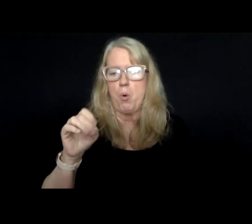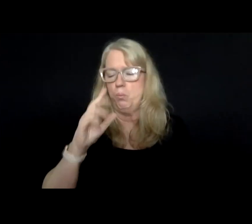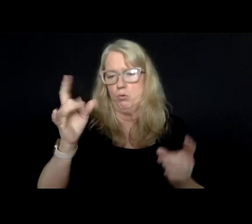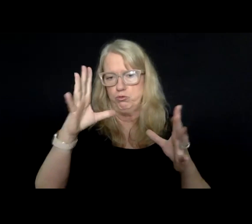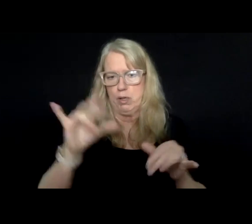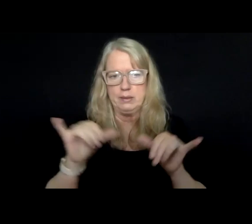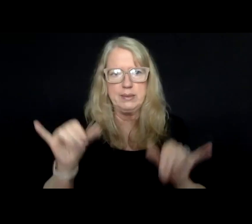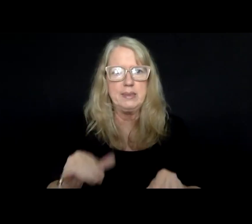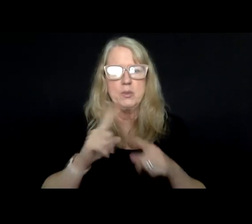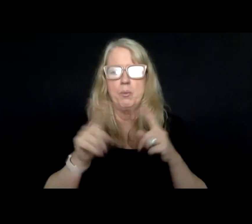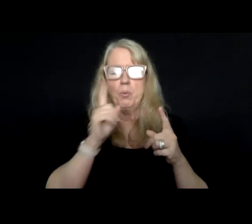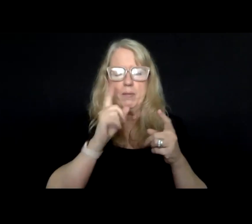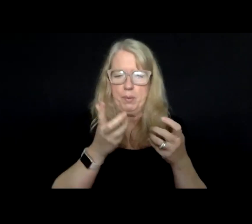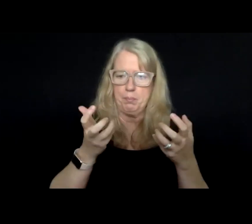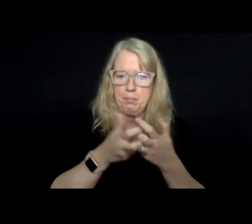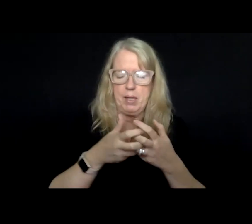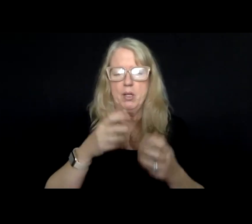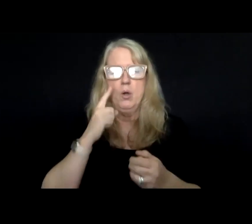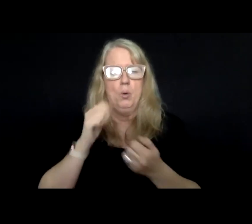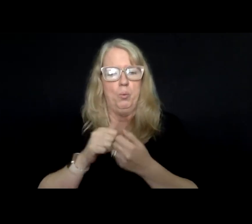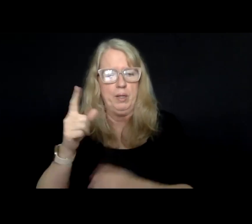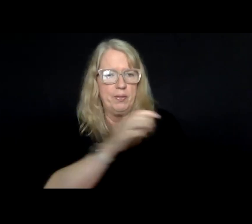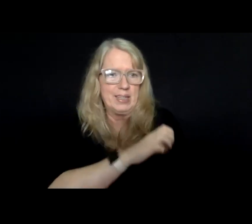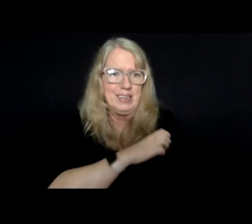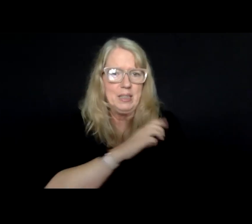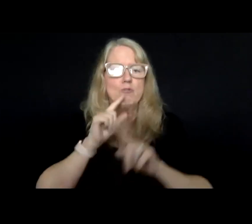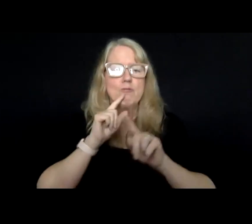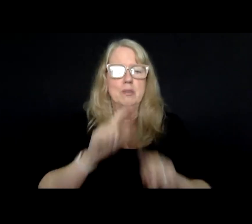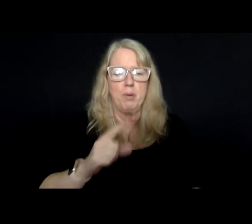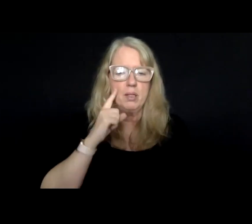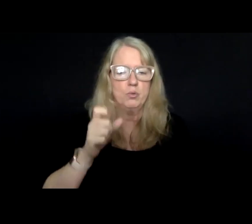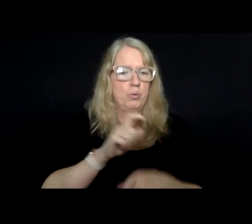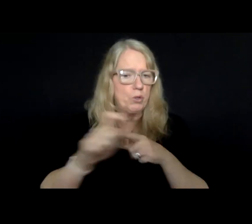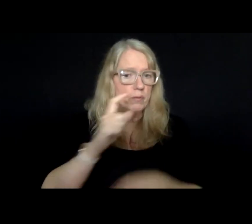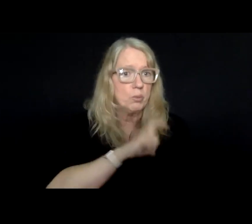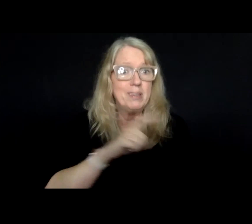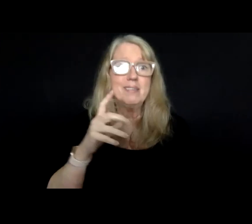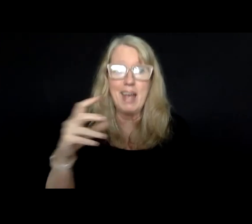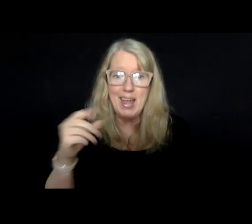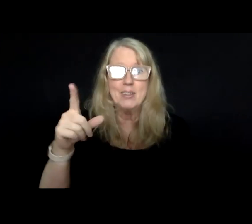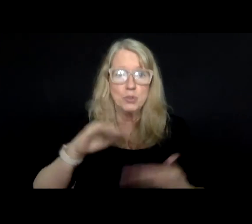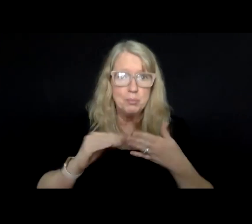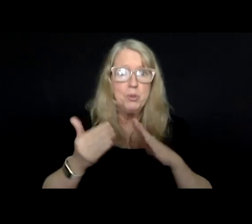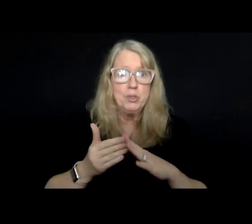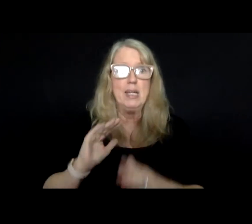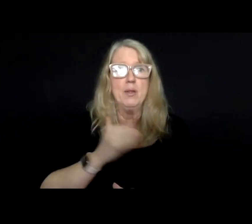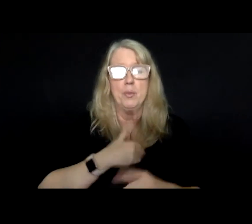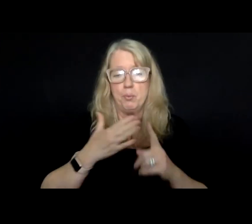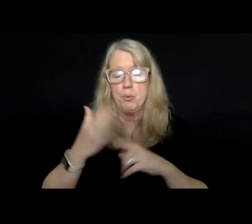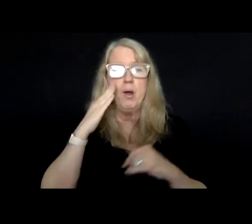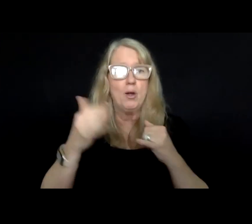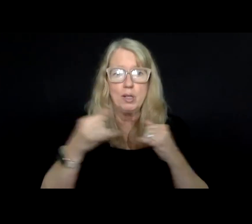the paired licensed clinicians responding to calls for police and to the community through our warm line. We have a